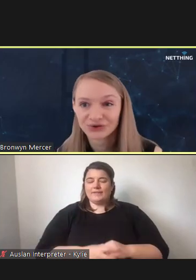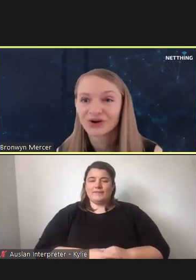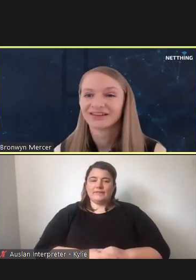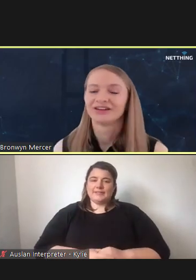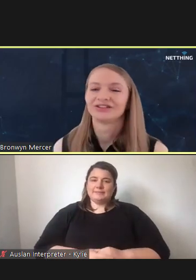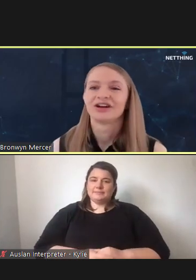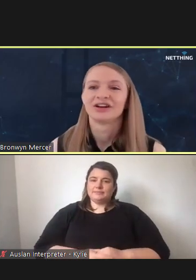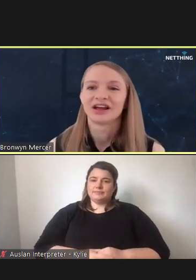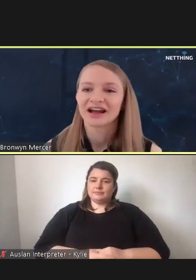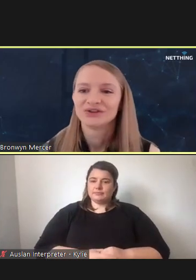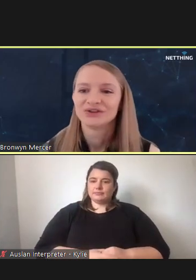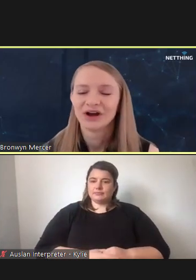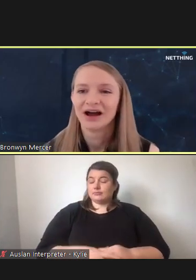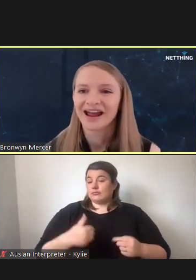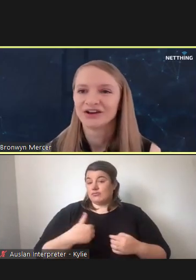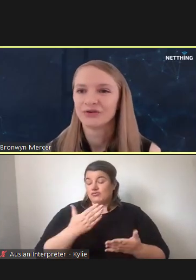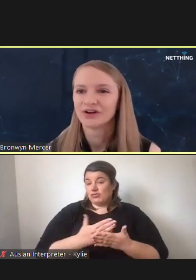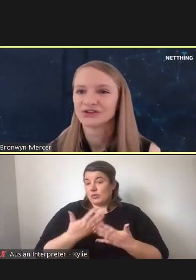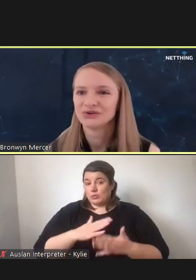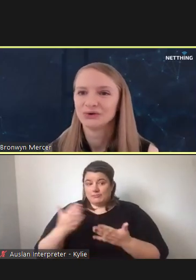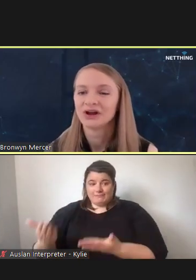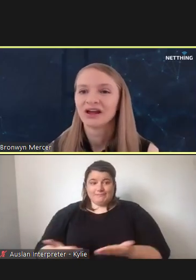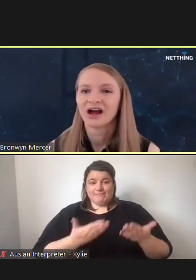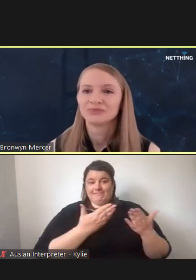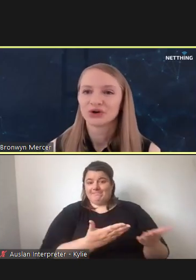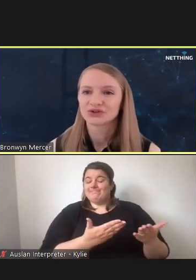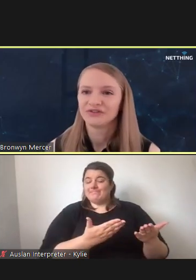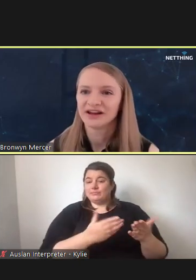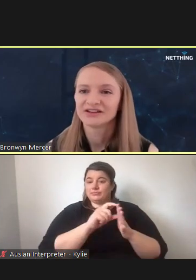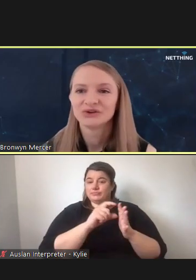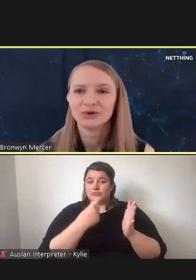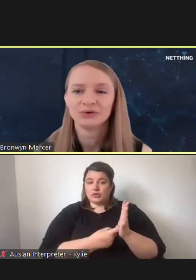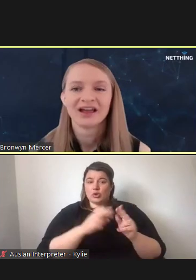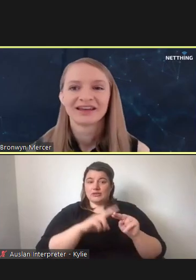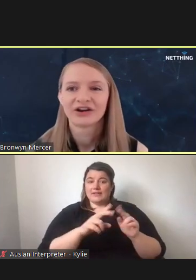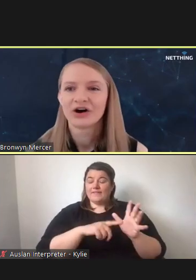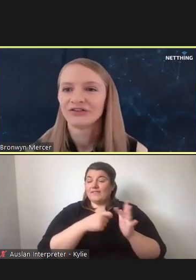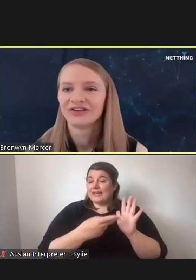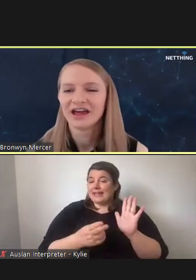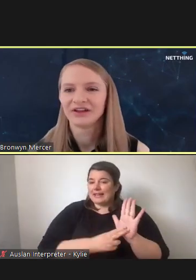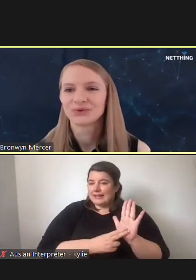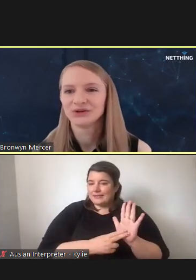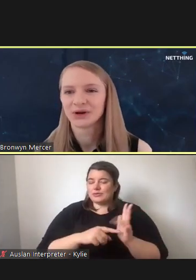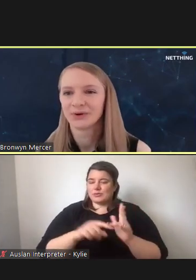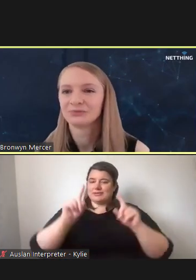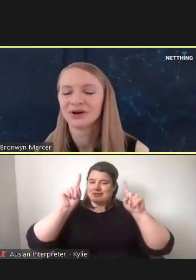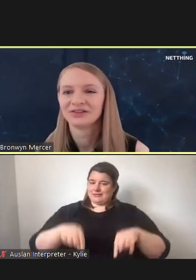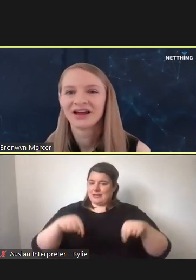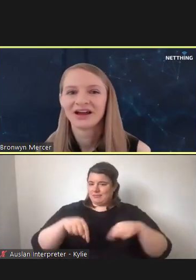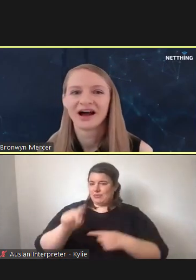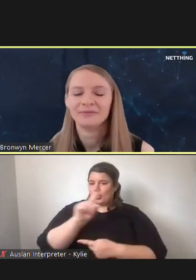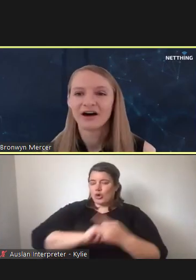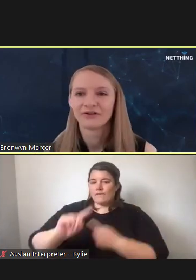further ado, I'd like to hand over to Dr. Feakin to kick off NetThing 2021